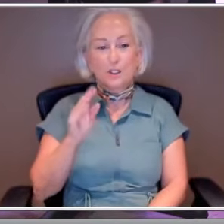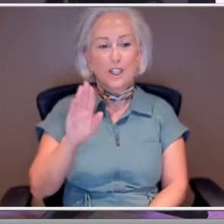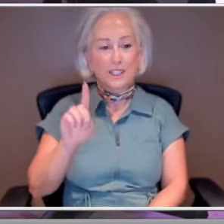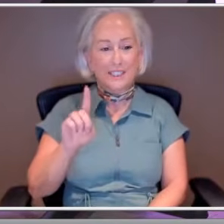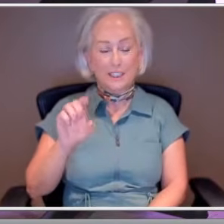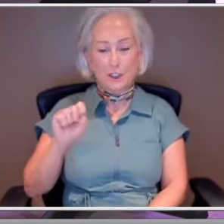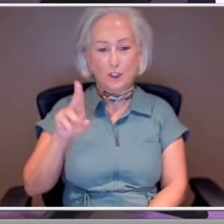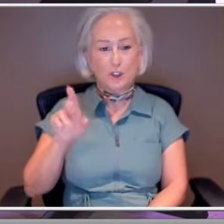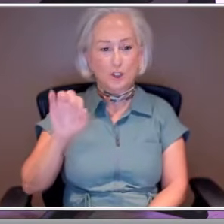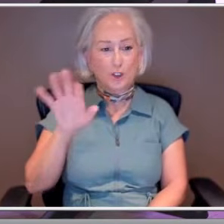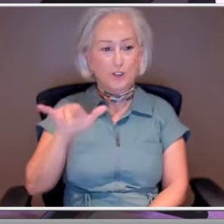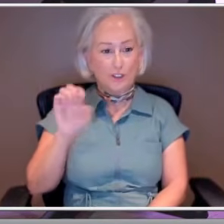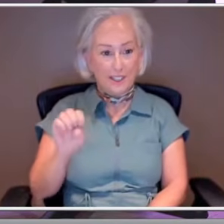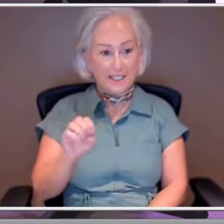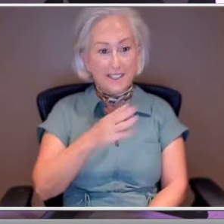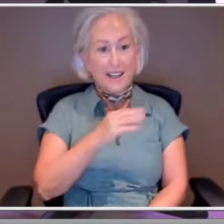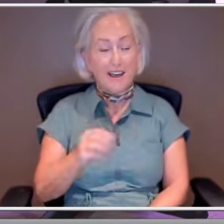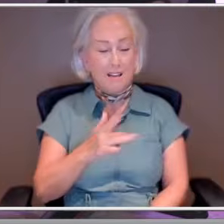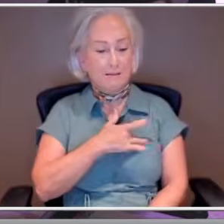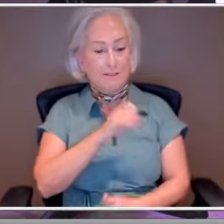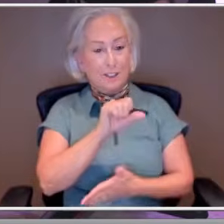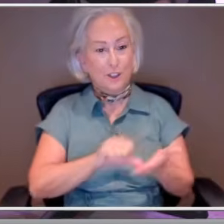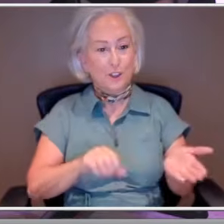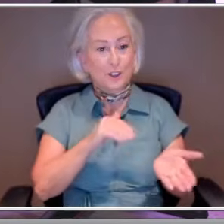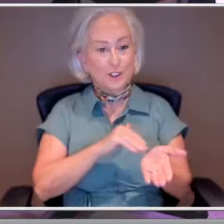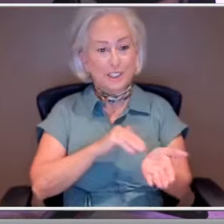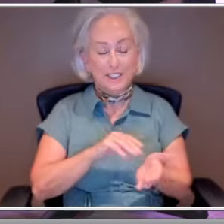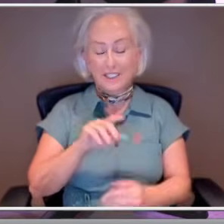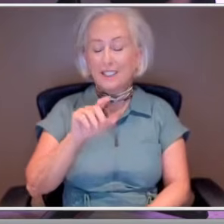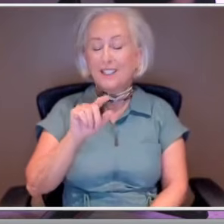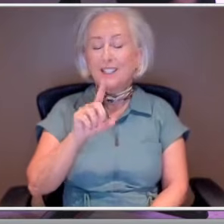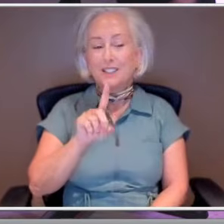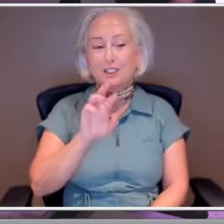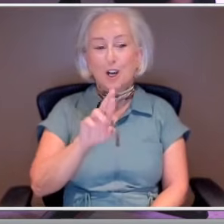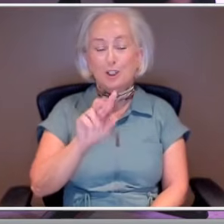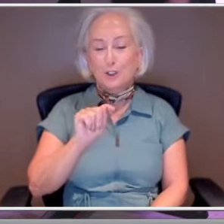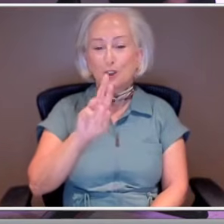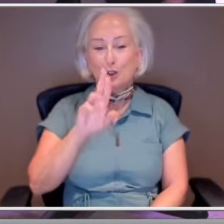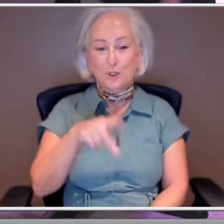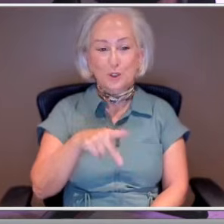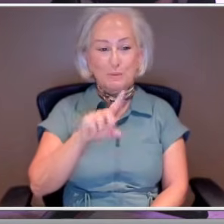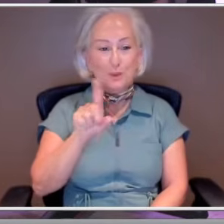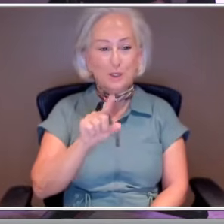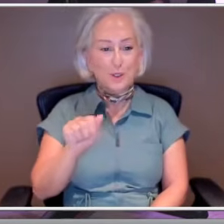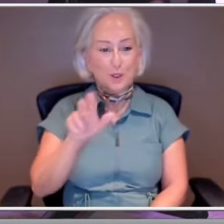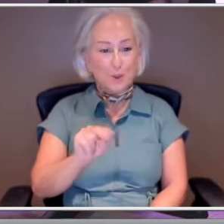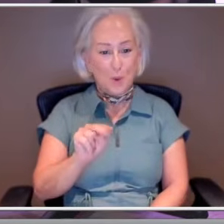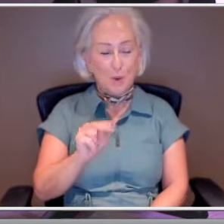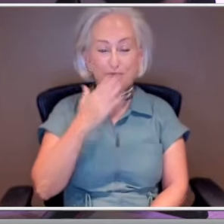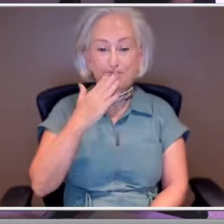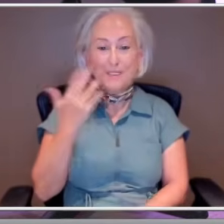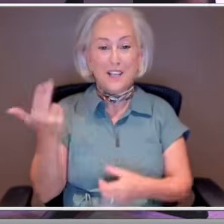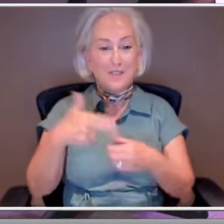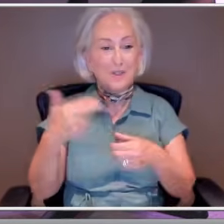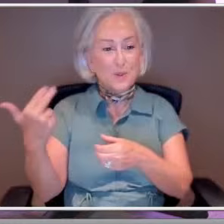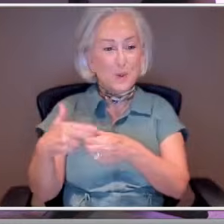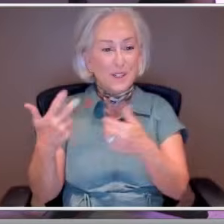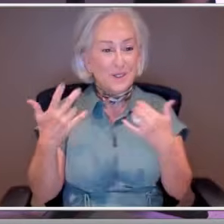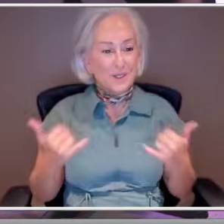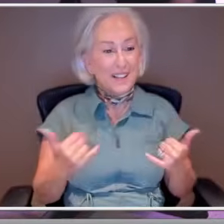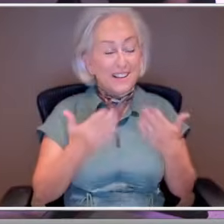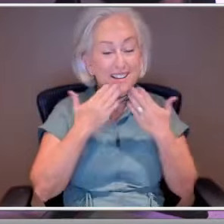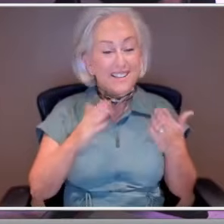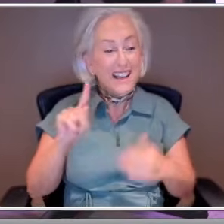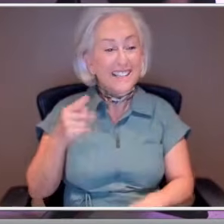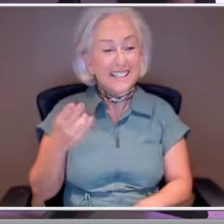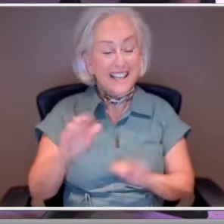have cardiothoracic surgeon, Dr. Trip Zorn. Thanks for making time to join us, doctors. Good morning. And thank you, Keith, for coming in today. How are you feeling